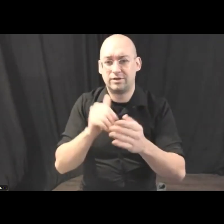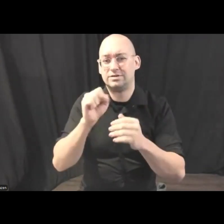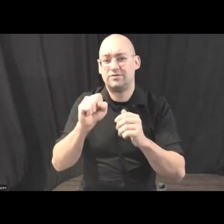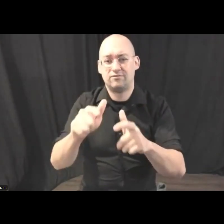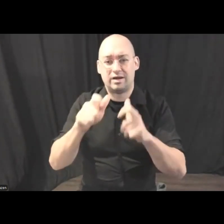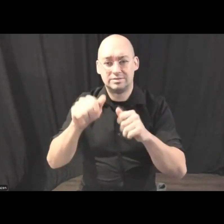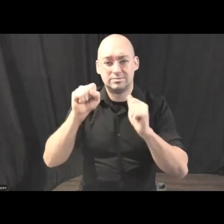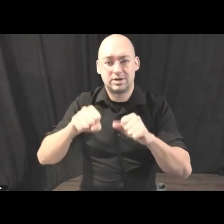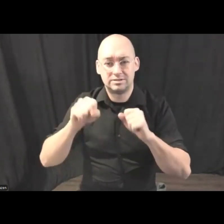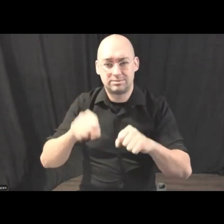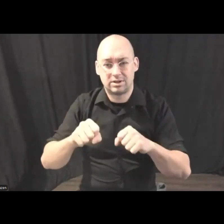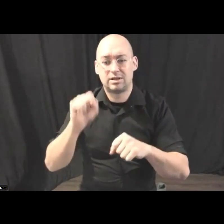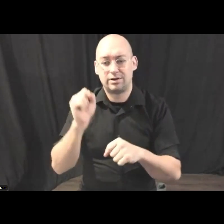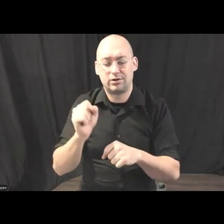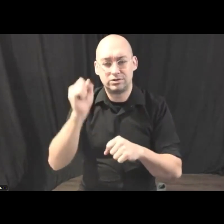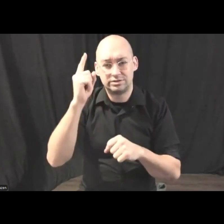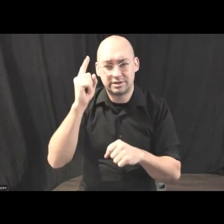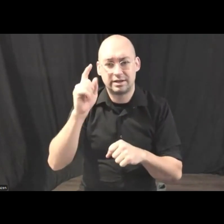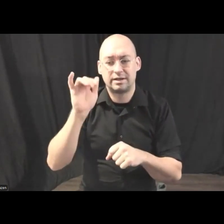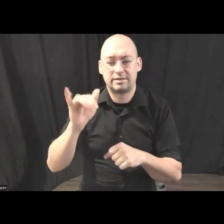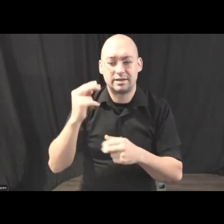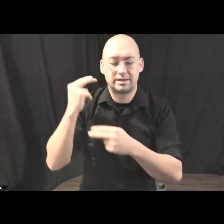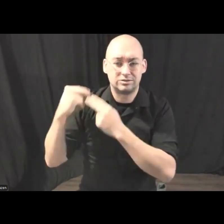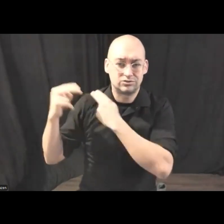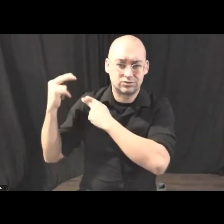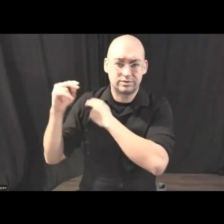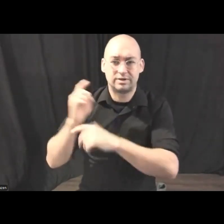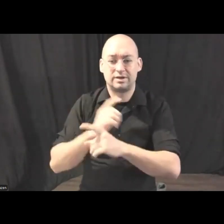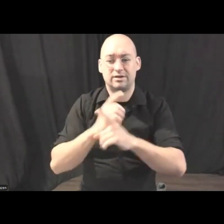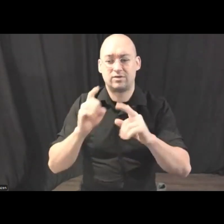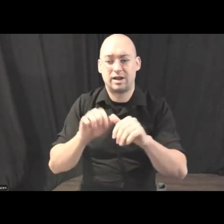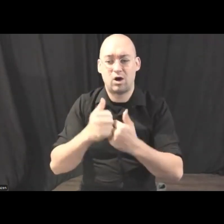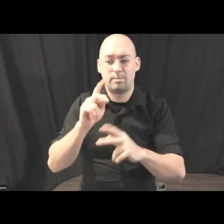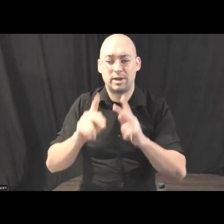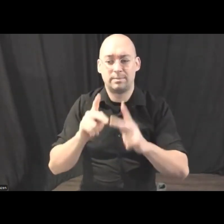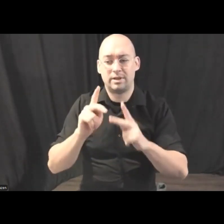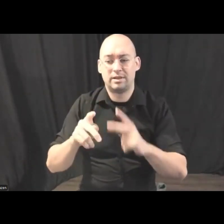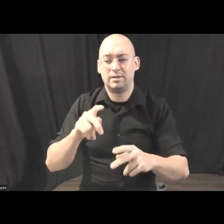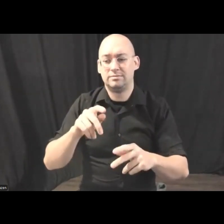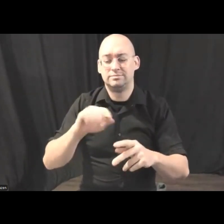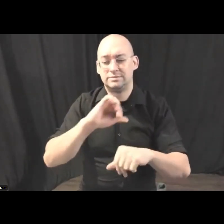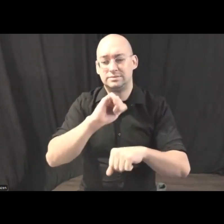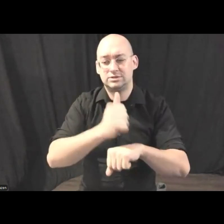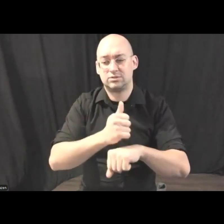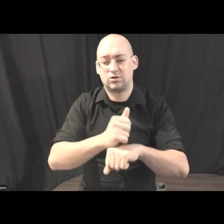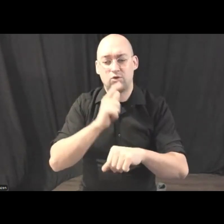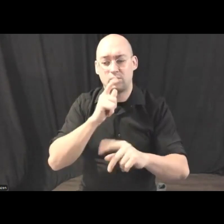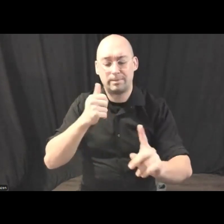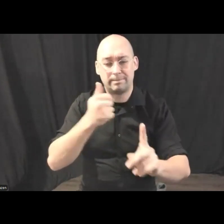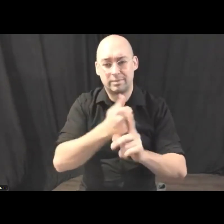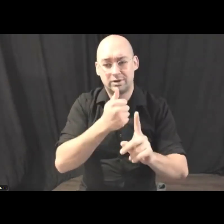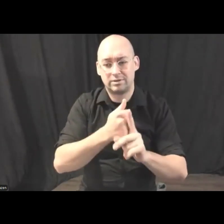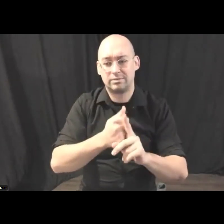really understanding the history and difference of how people were situated who were impacted. And so how are we being very